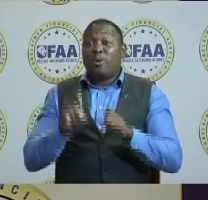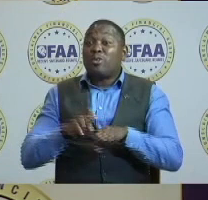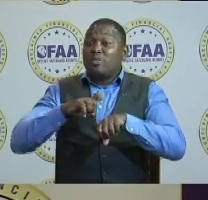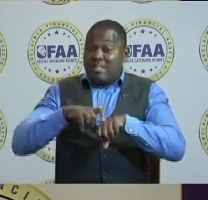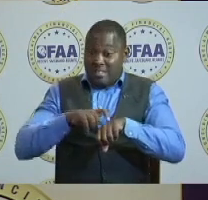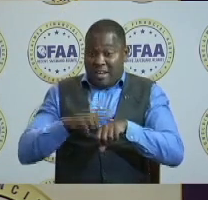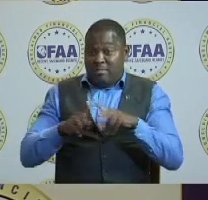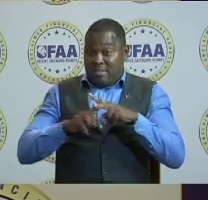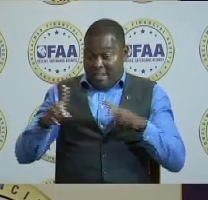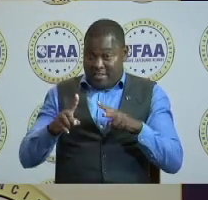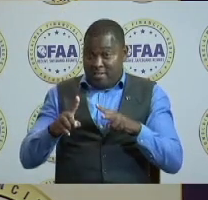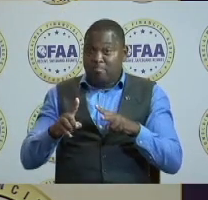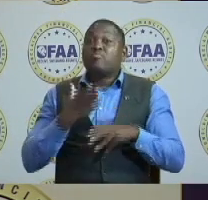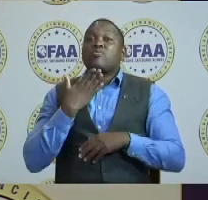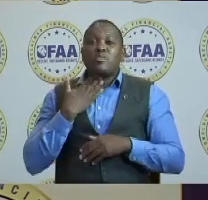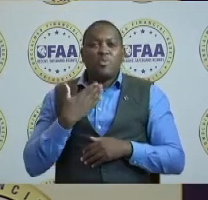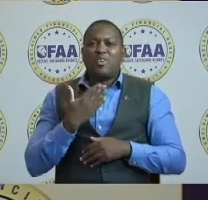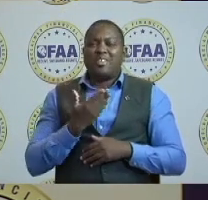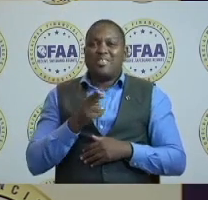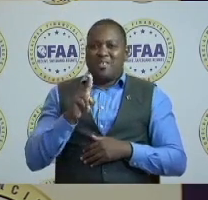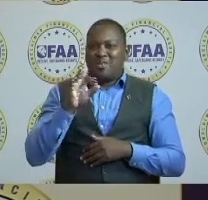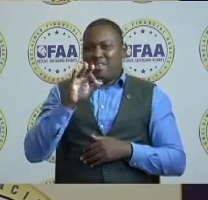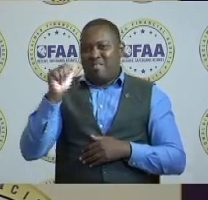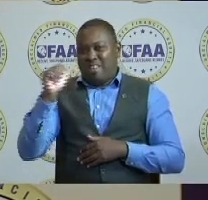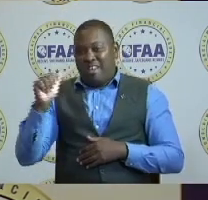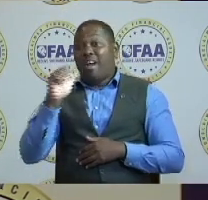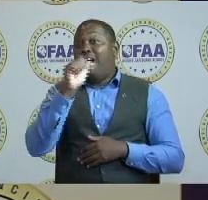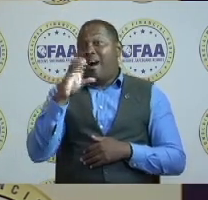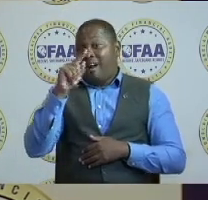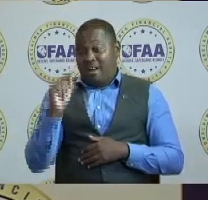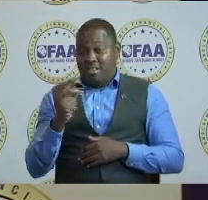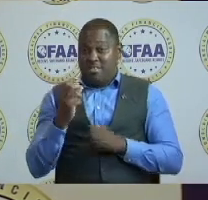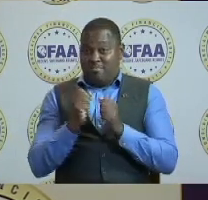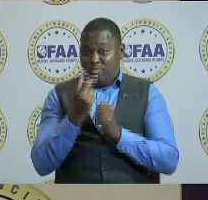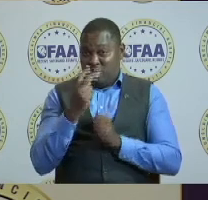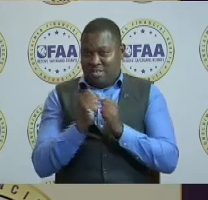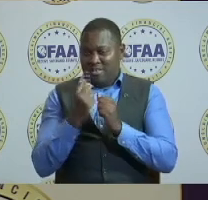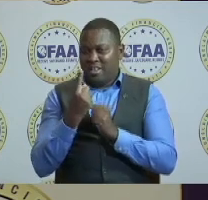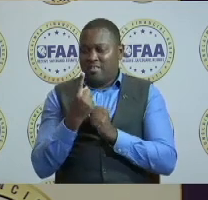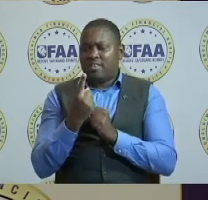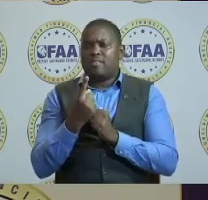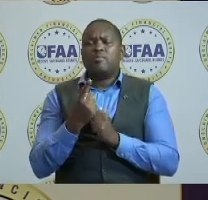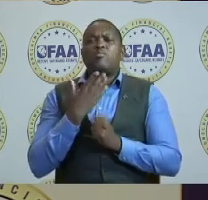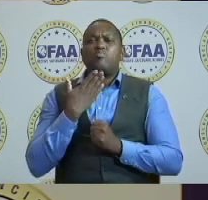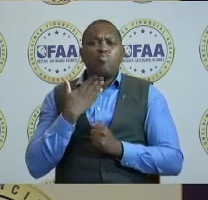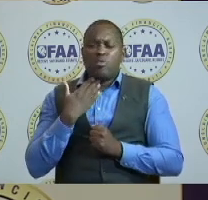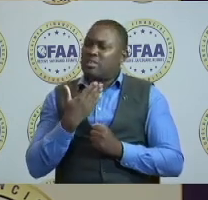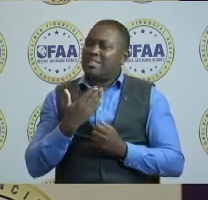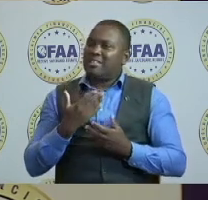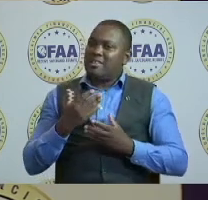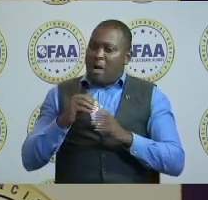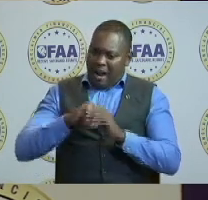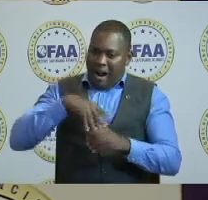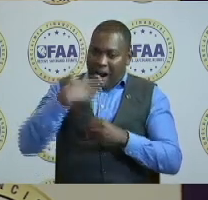program, in the spirit of UFAA's Act 2011, it is expected, among many other outcomes, that